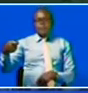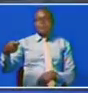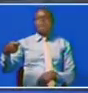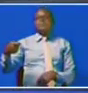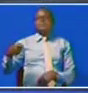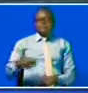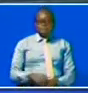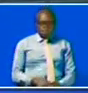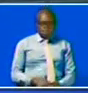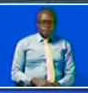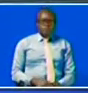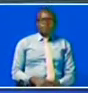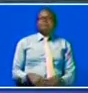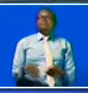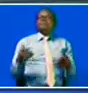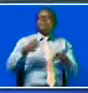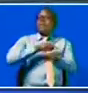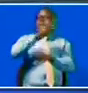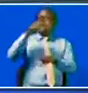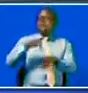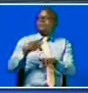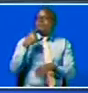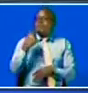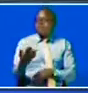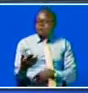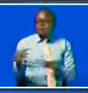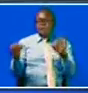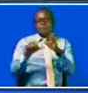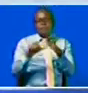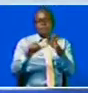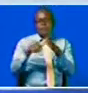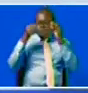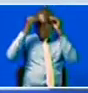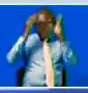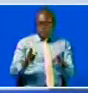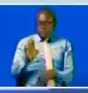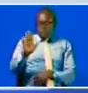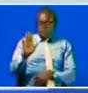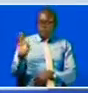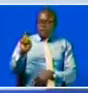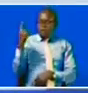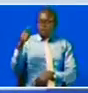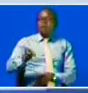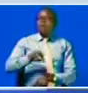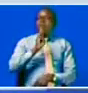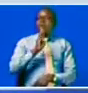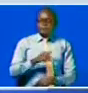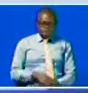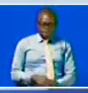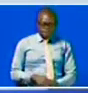akamuingiza ndani. Hata hivyo mwalimu mkuu anasisitiza kuwa makosa ni ya mwanafunzi. That they went to look for water,